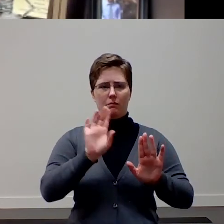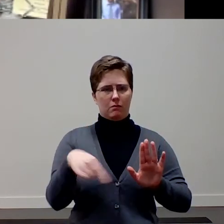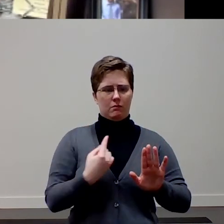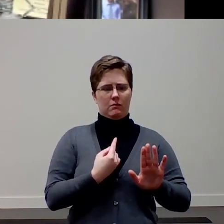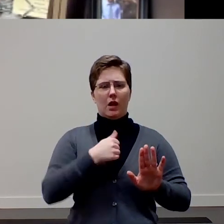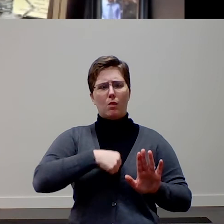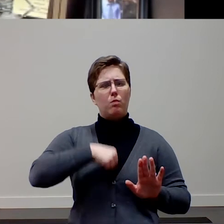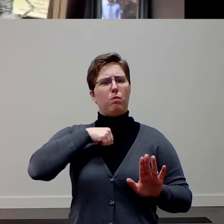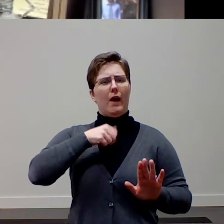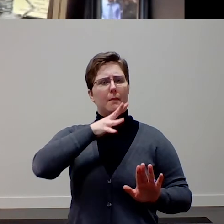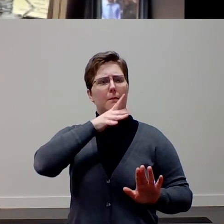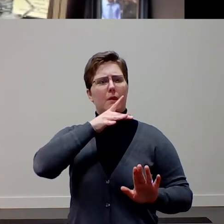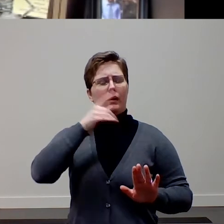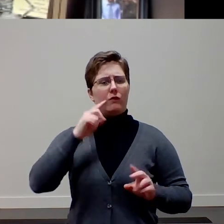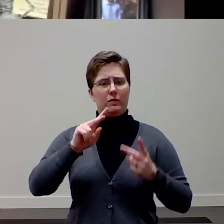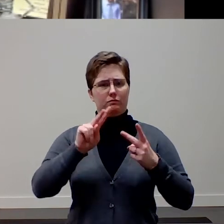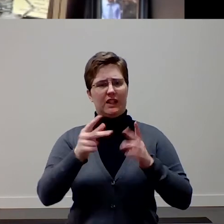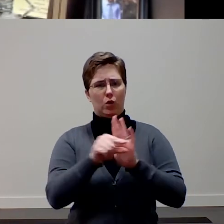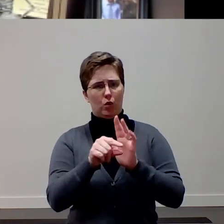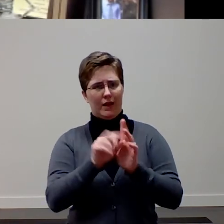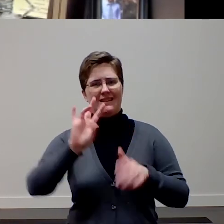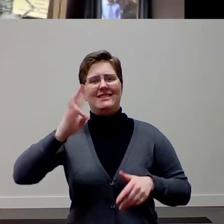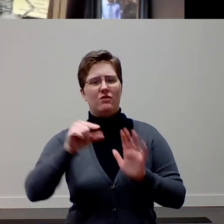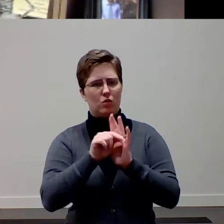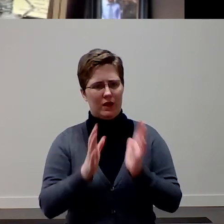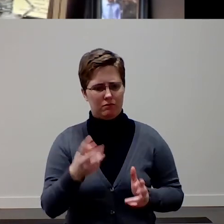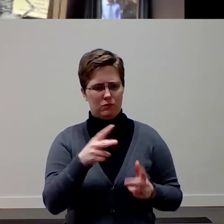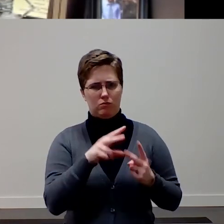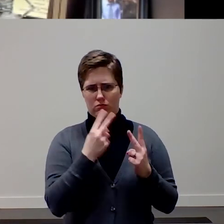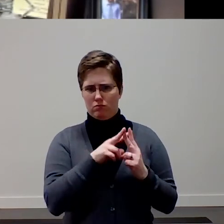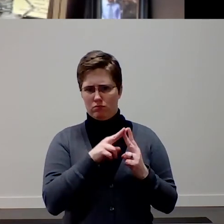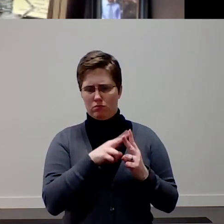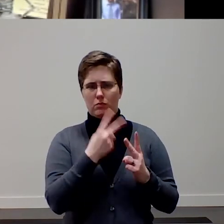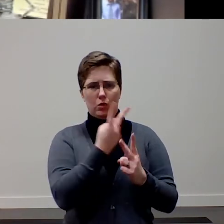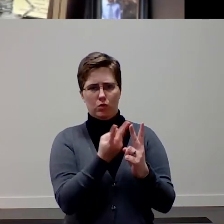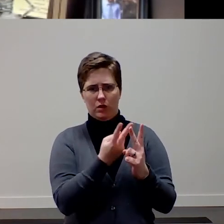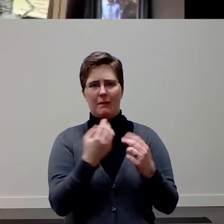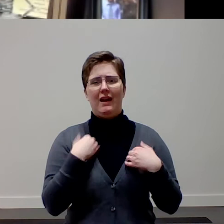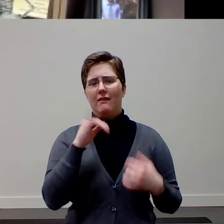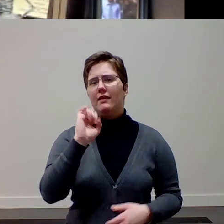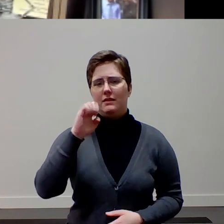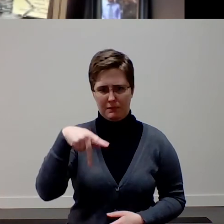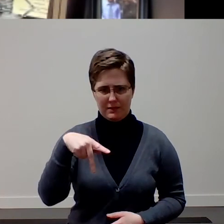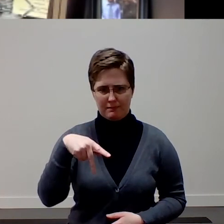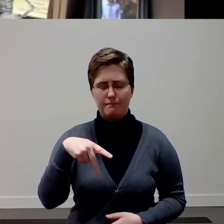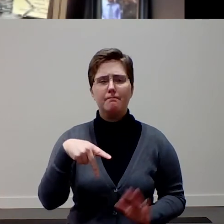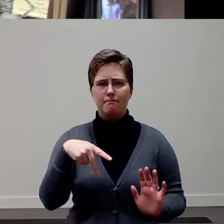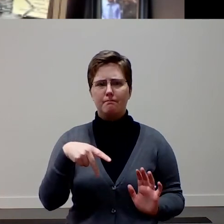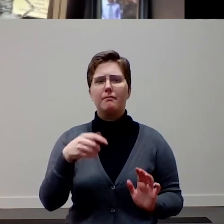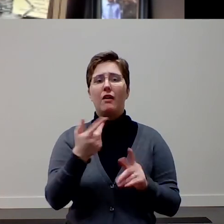I appreciate each every one of you keeping it positive and keeping pushing the district forward as well as the students. I can tell you've been out to several of the buildings